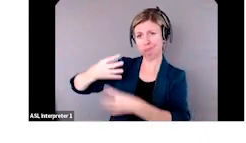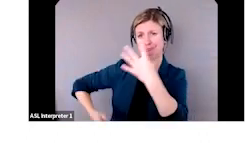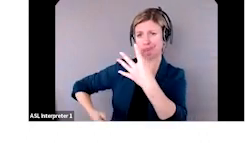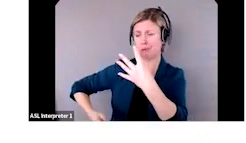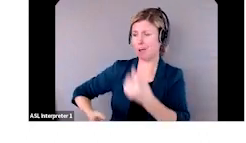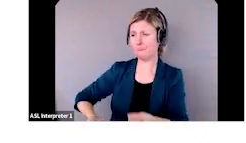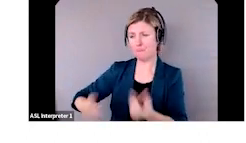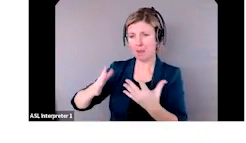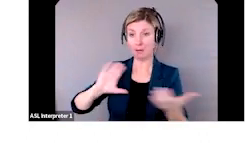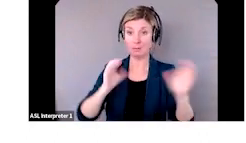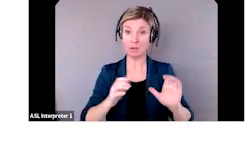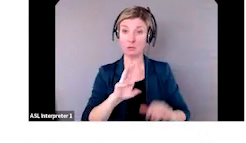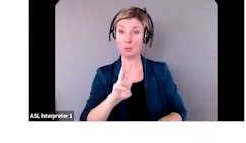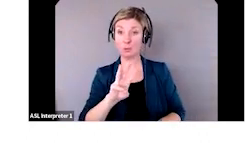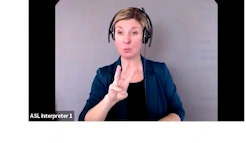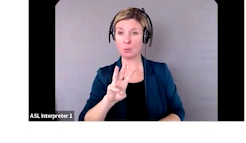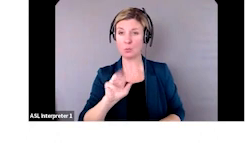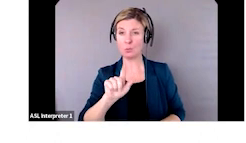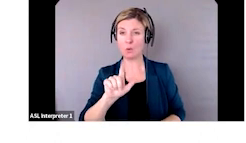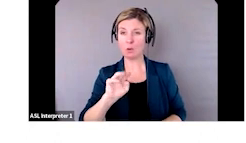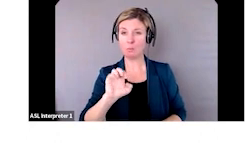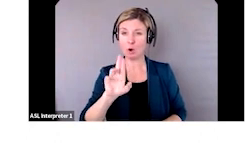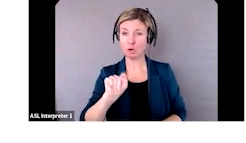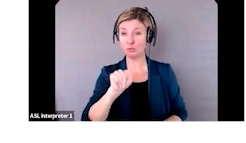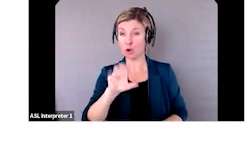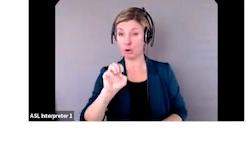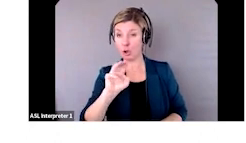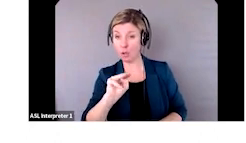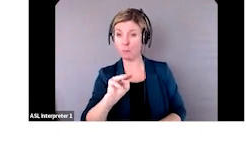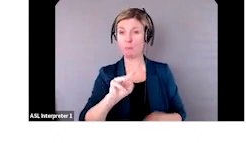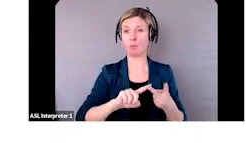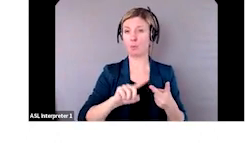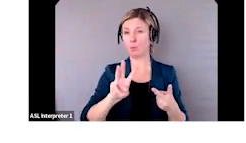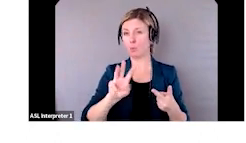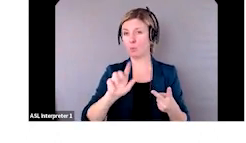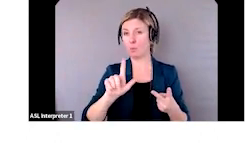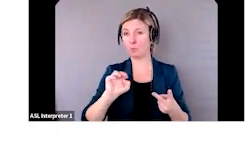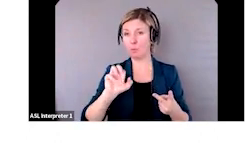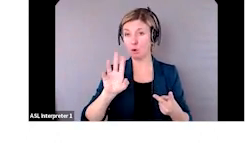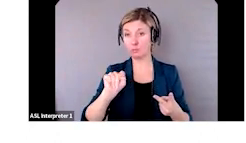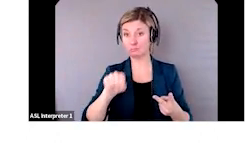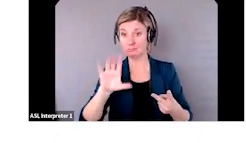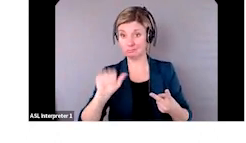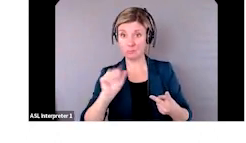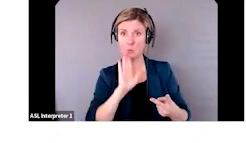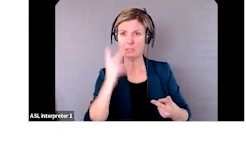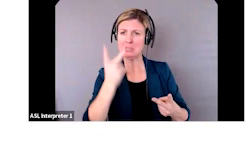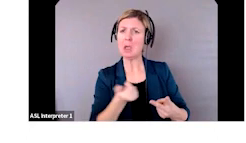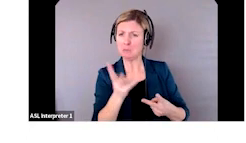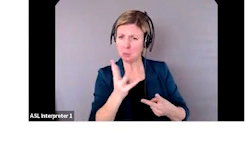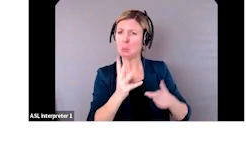or walmart.ca, you will see reviews, but very few. And it's not something they've leaned into,